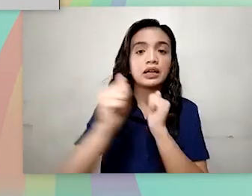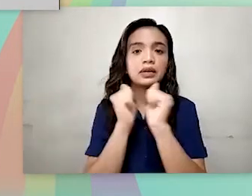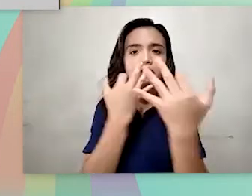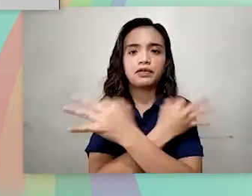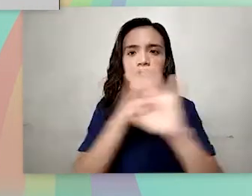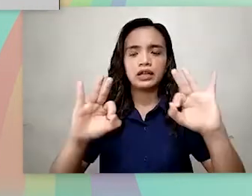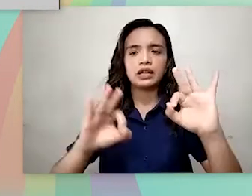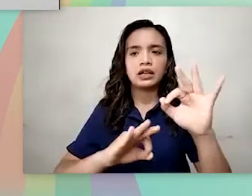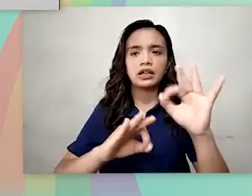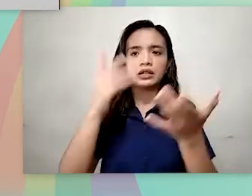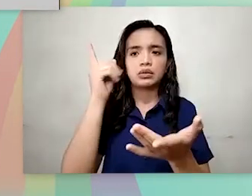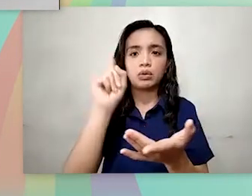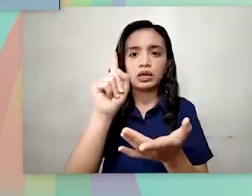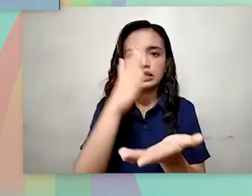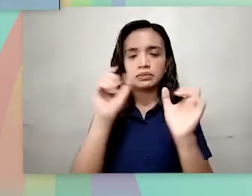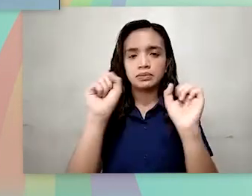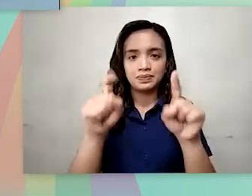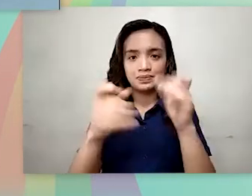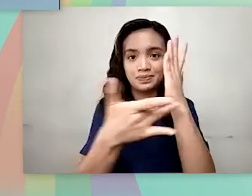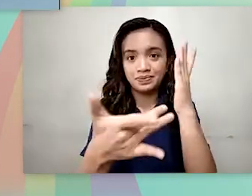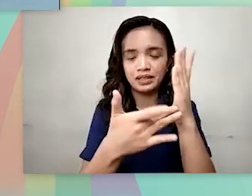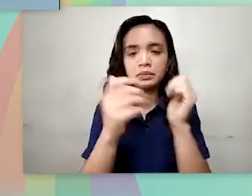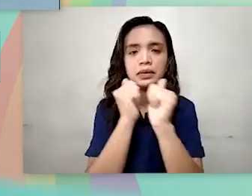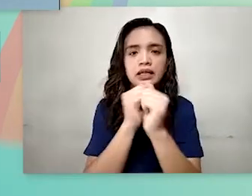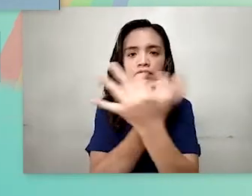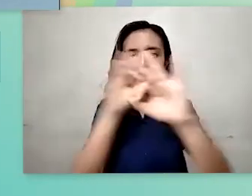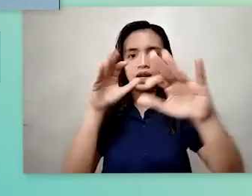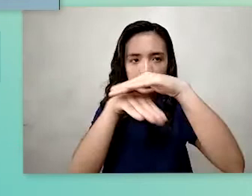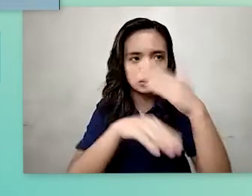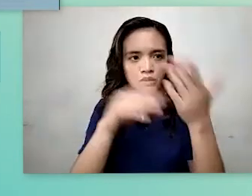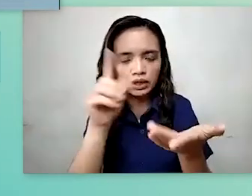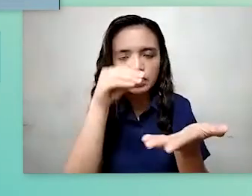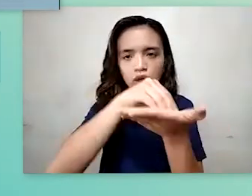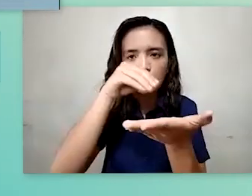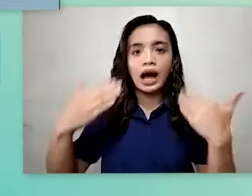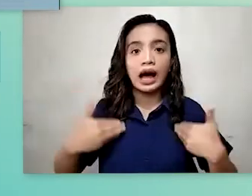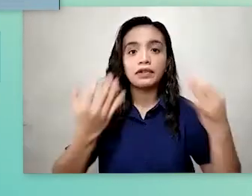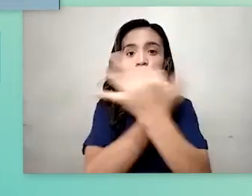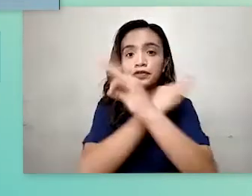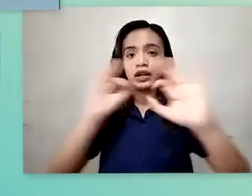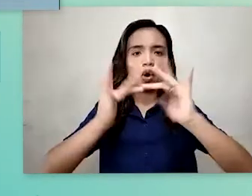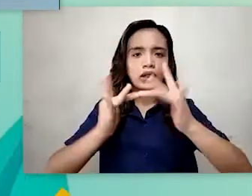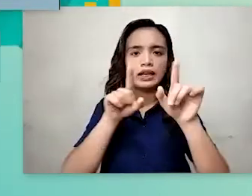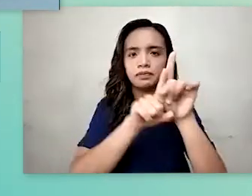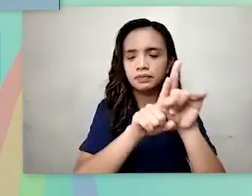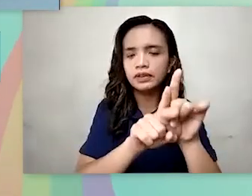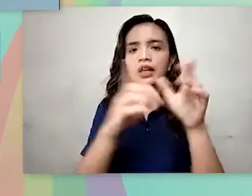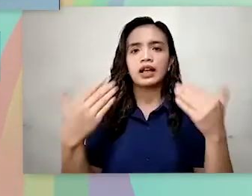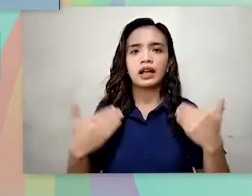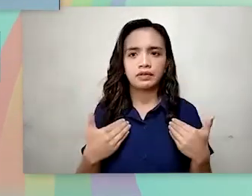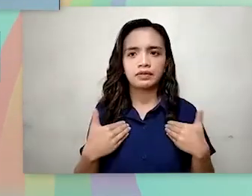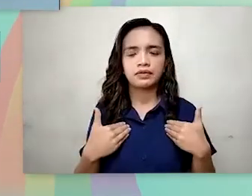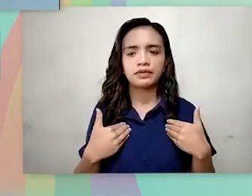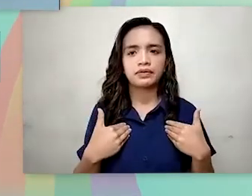ccap.com.ph, a free one-stop digital hub where you can access loans for small businesses. And also there are free online